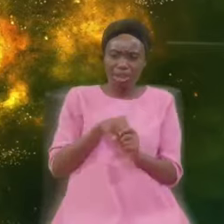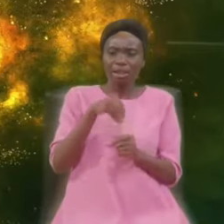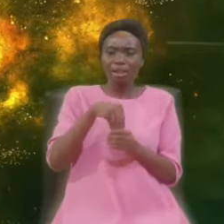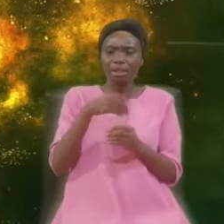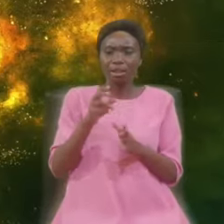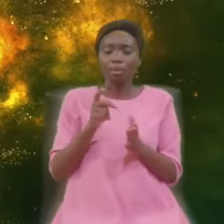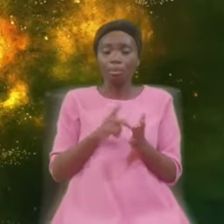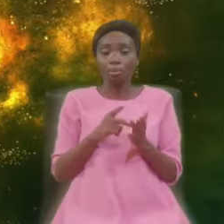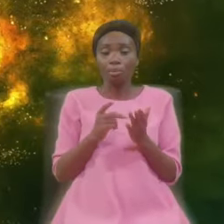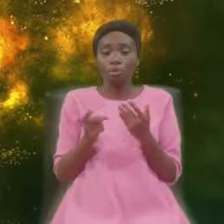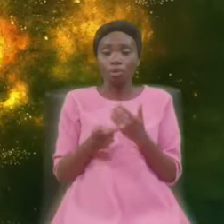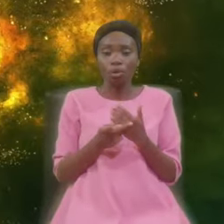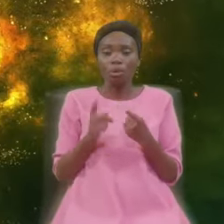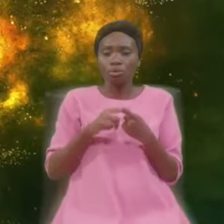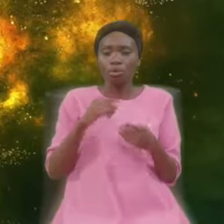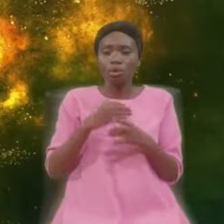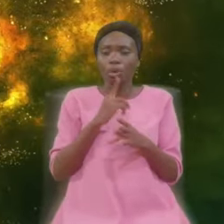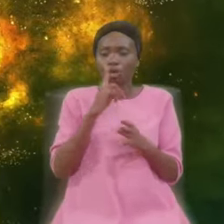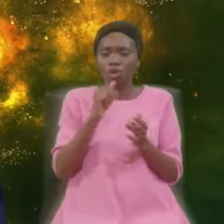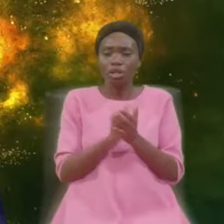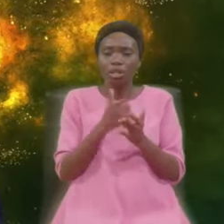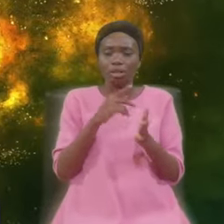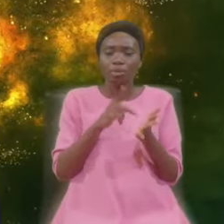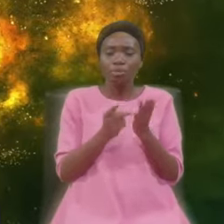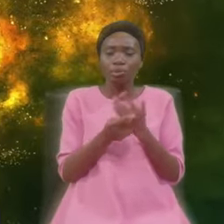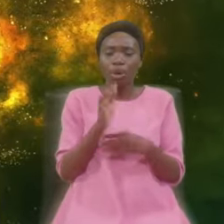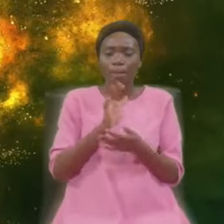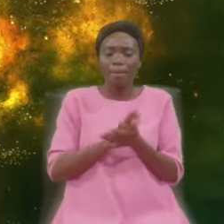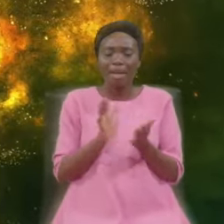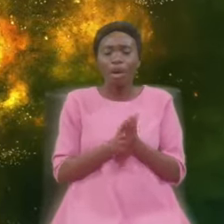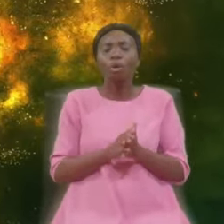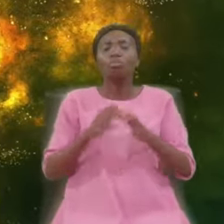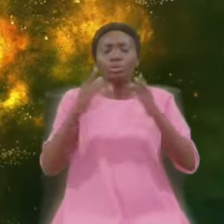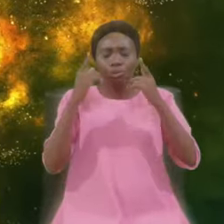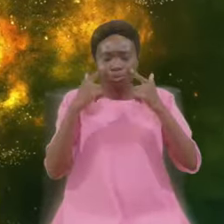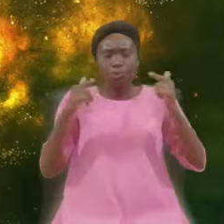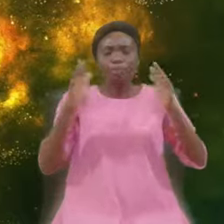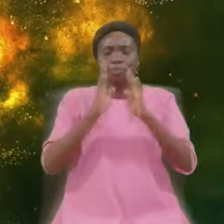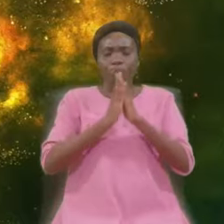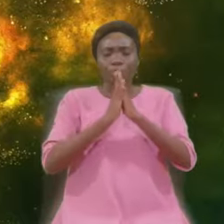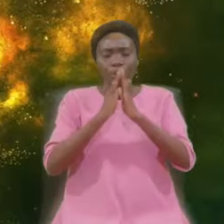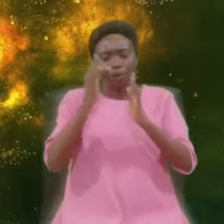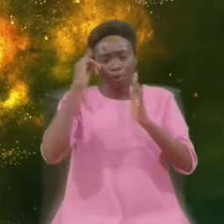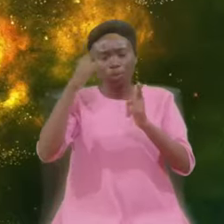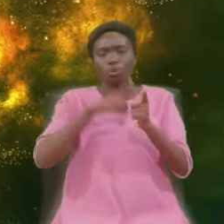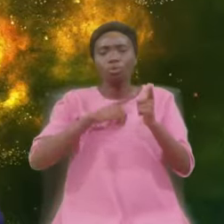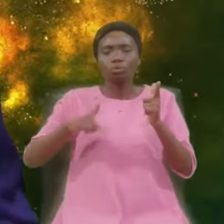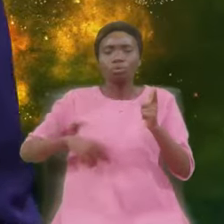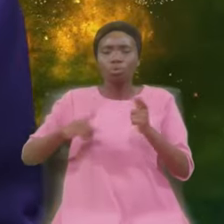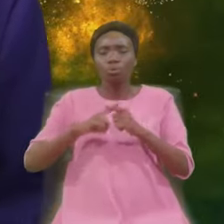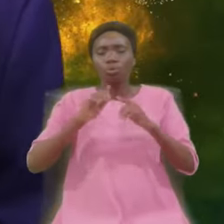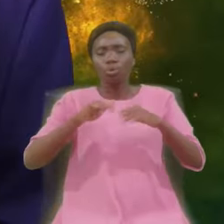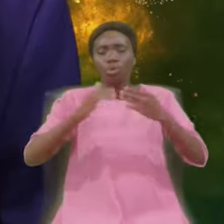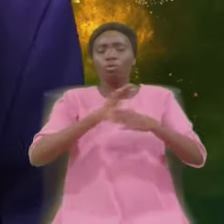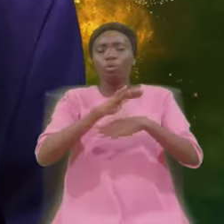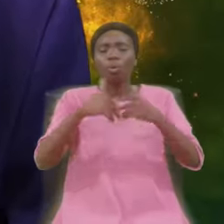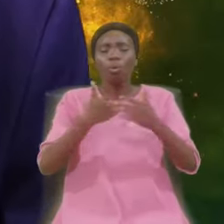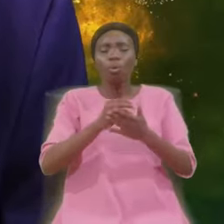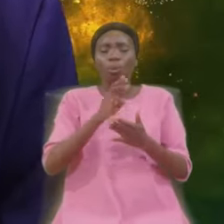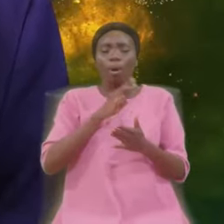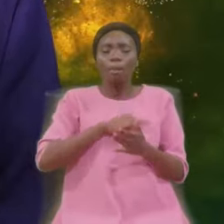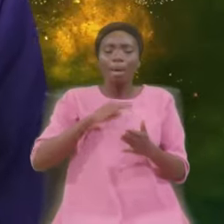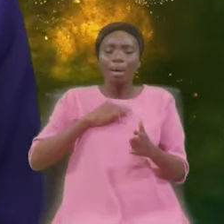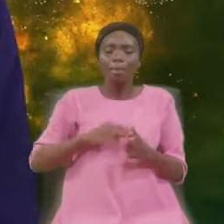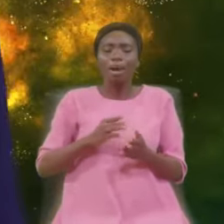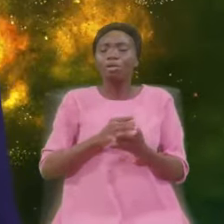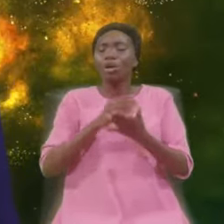sure that the program becomes a success. Pray for the Lord to give all members fresh